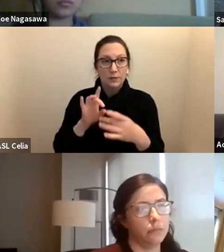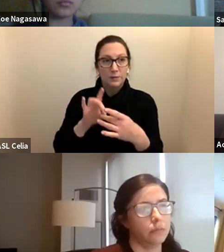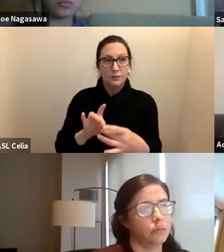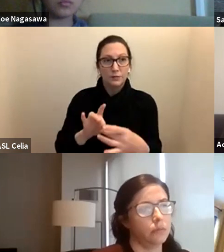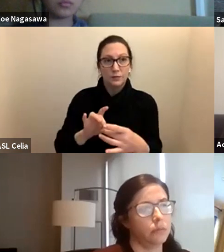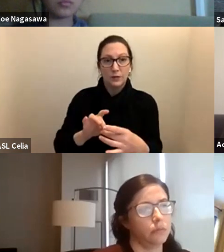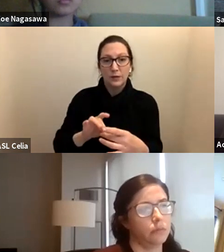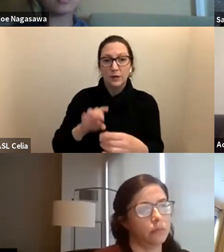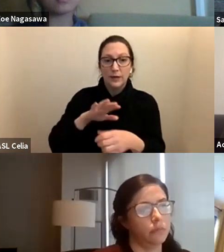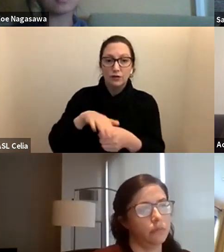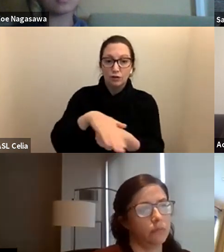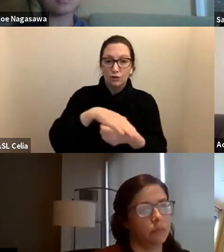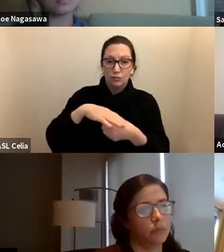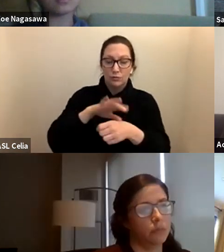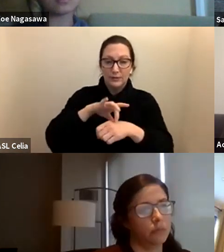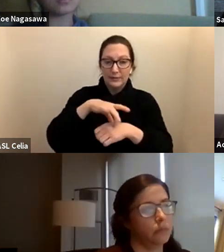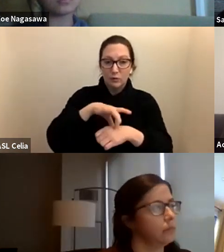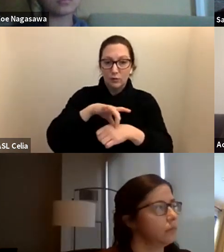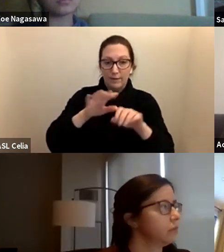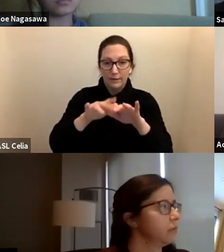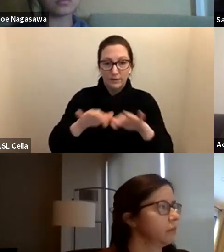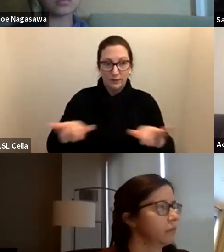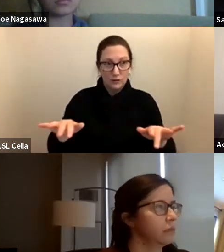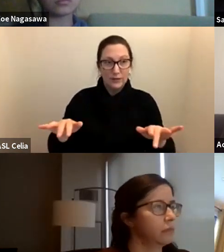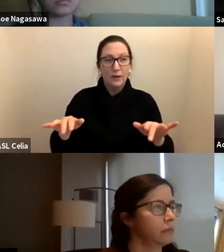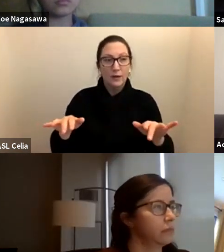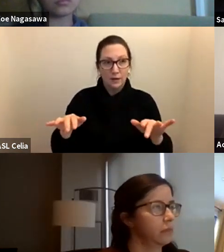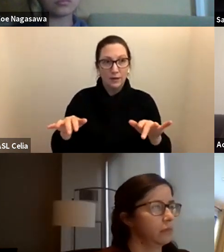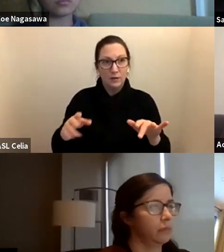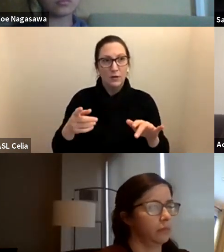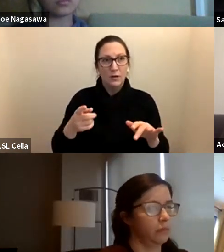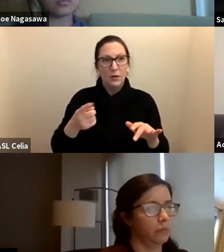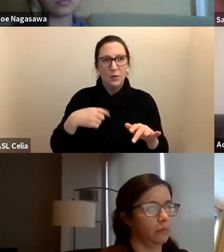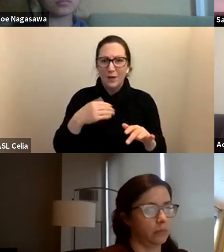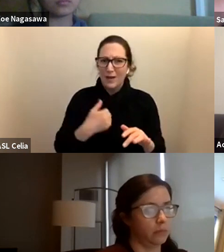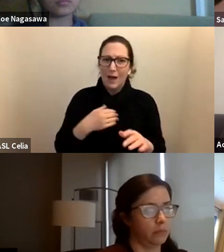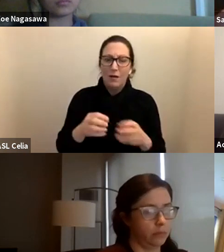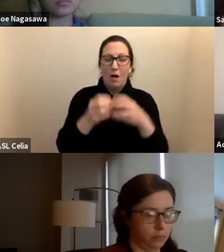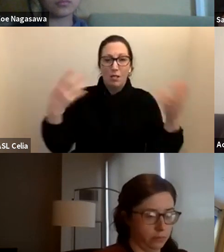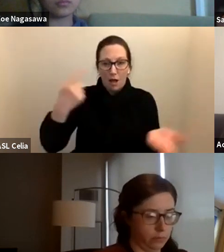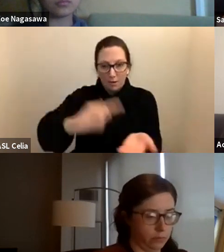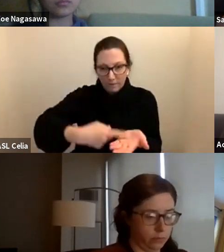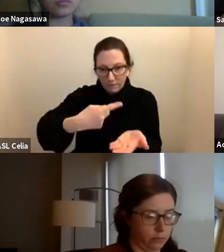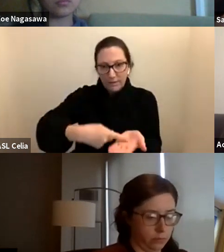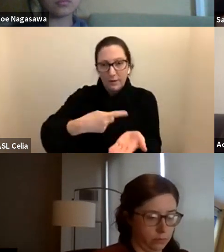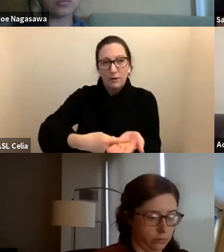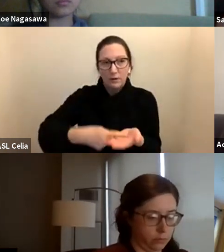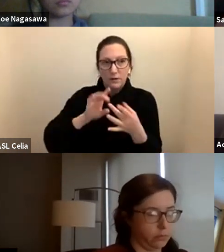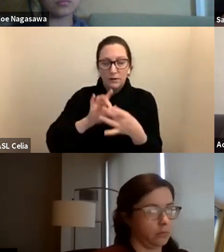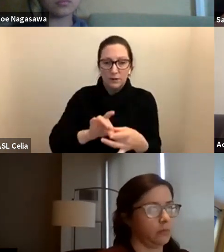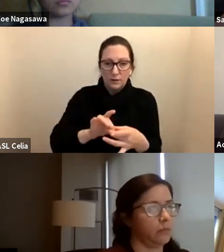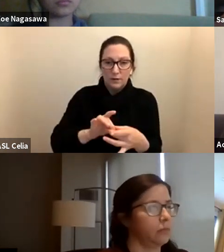geographic diversity, that was, we had significant conversation regarding